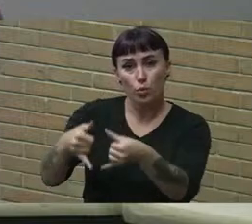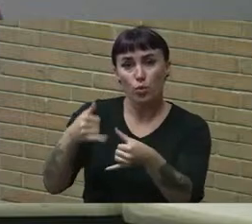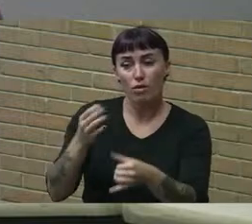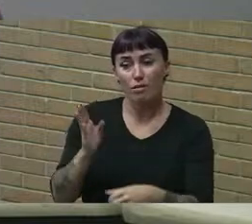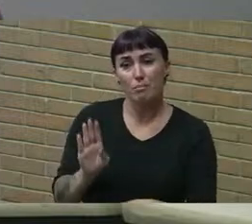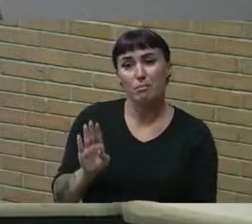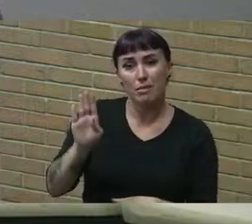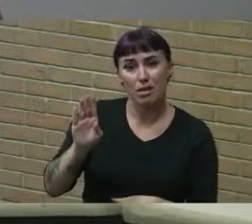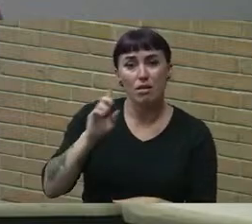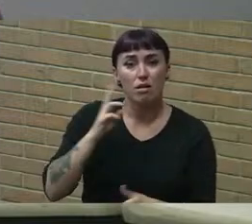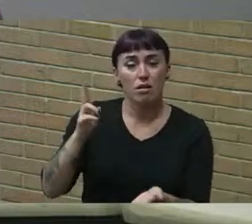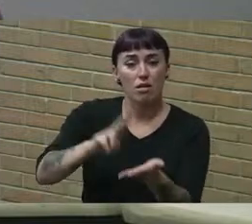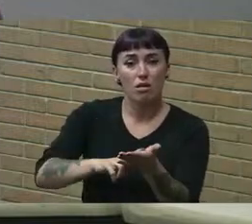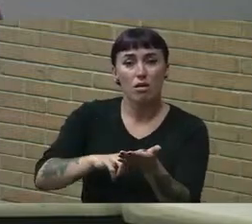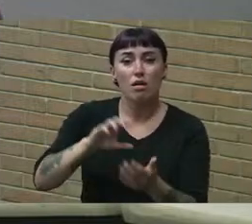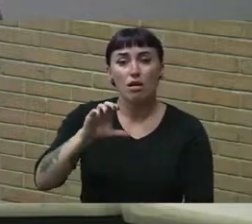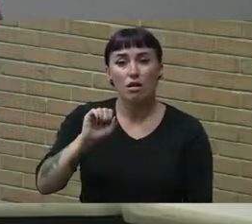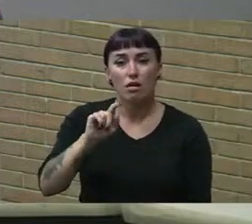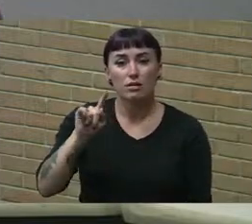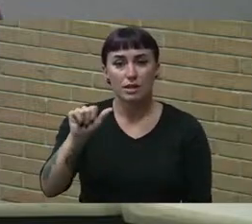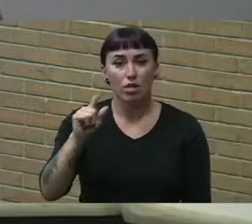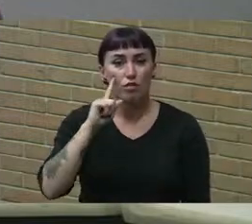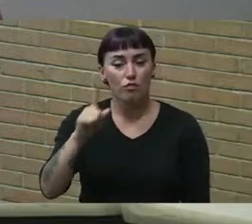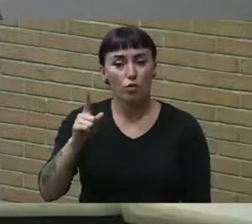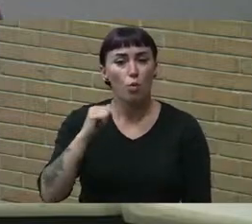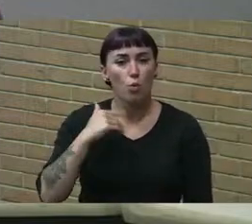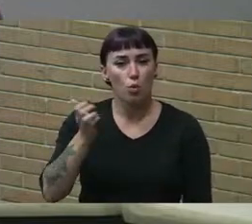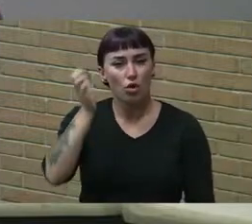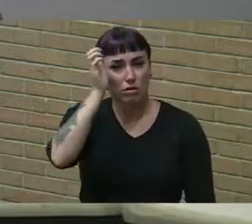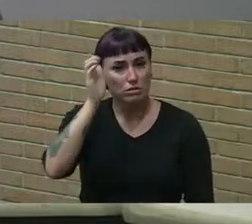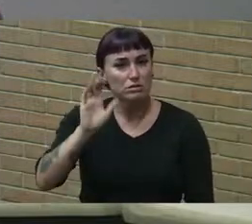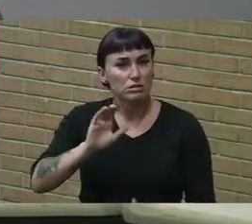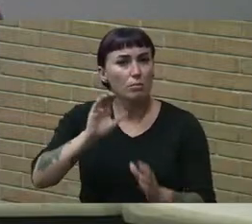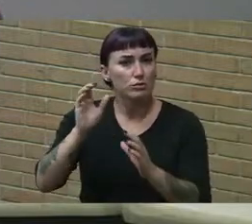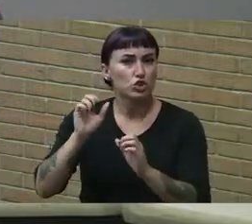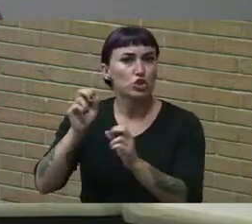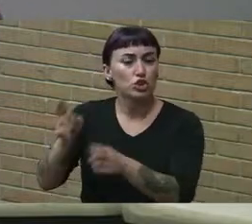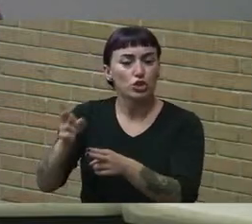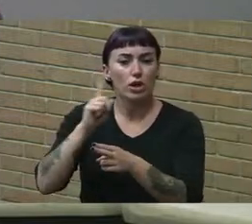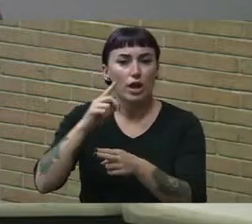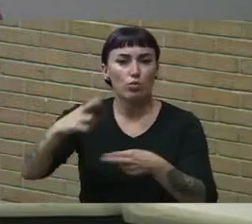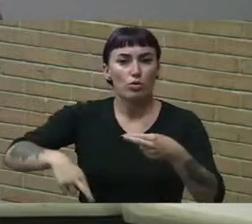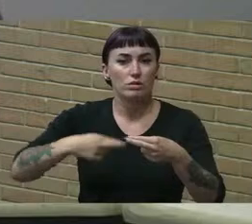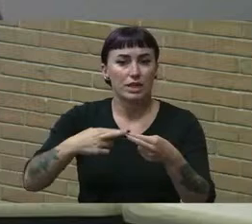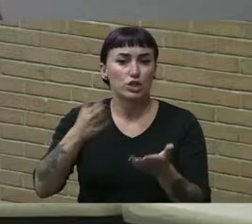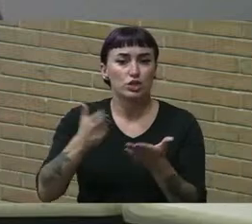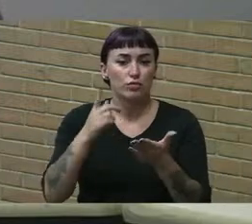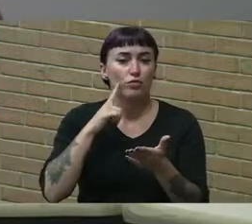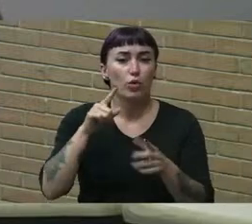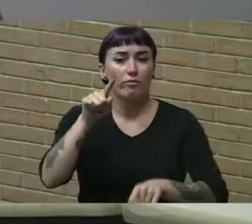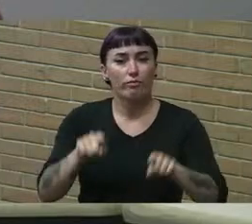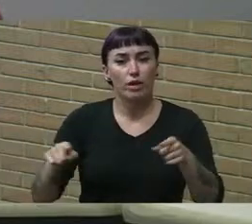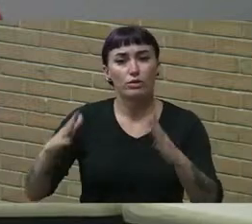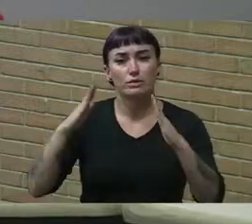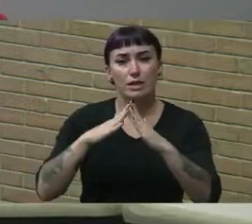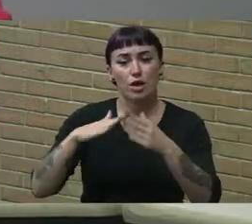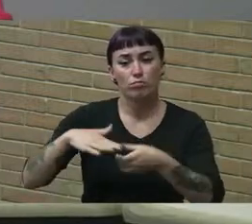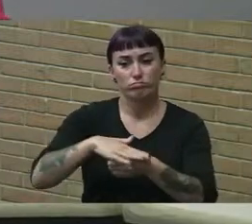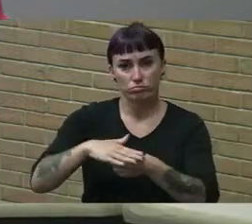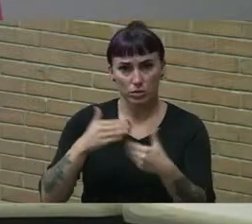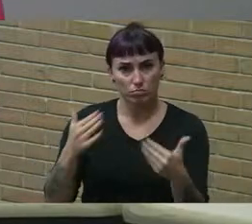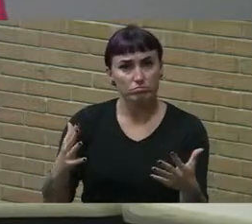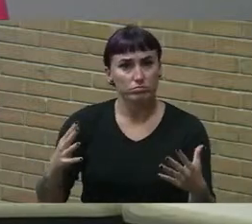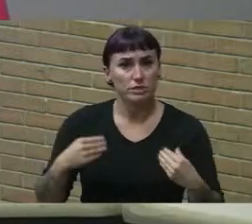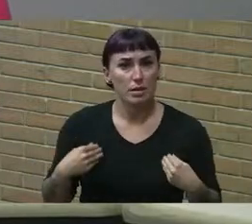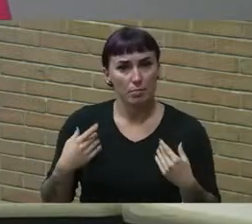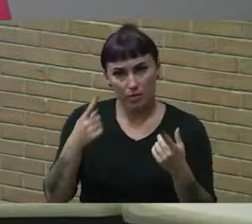bid contract to Casella for dumpster and recycling services at various town-owned locations. I move that we adopt the resolution before